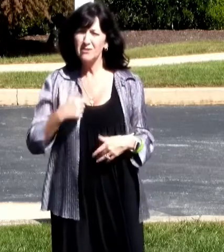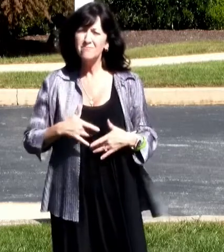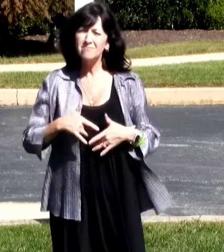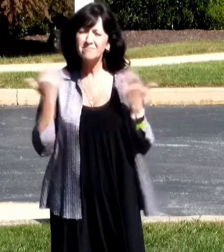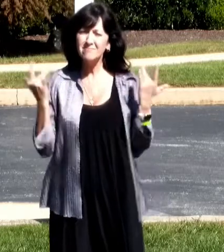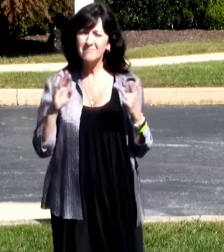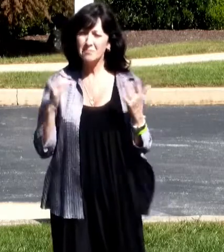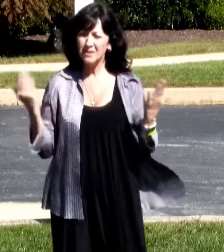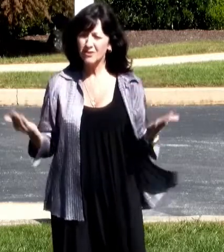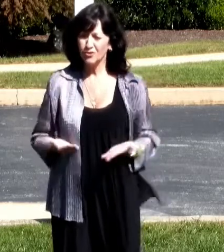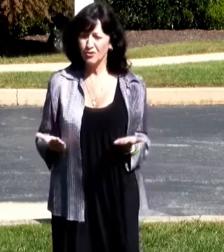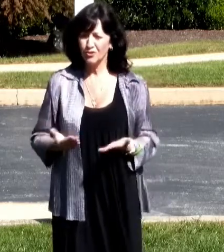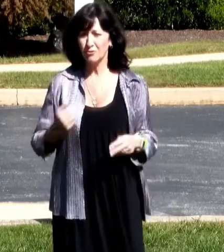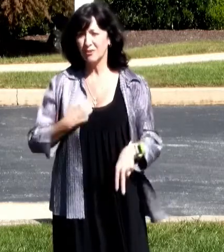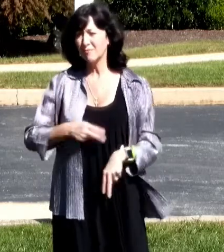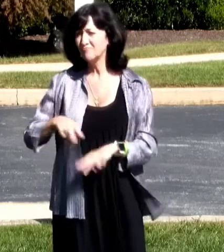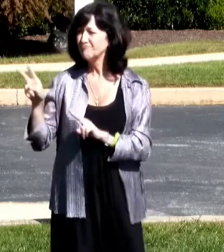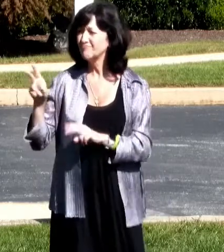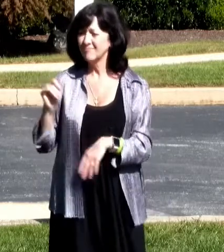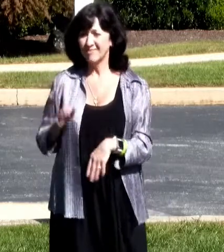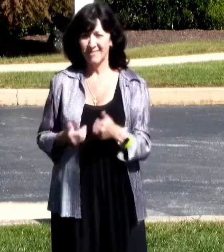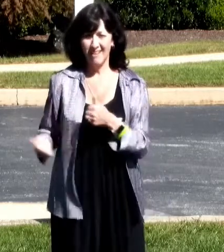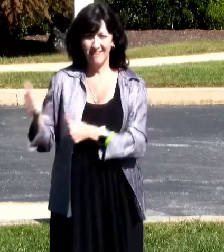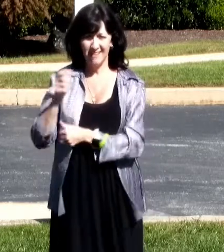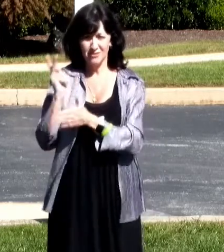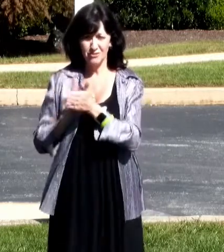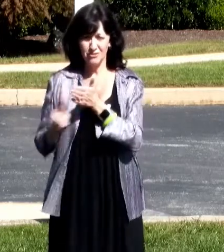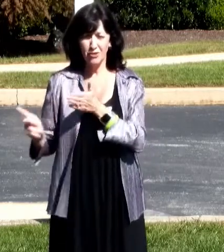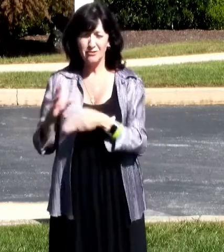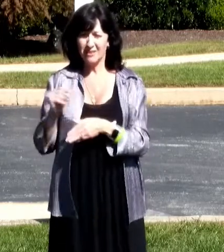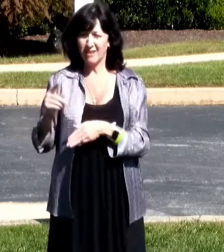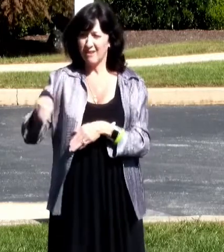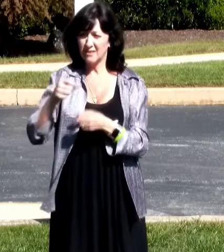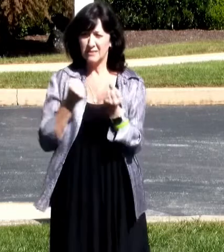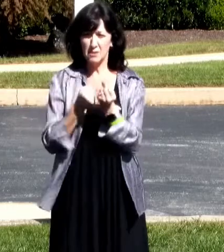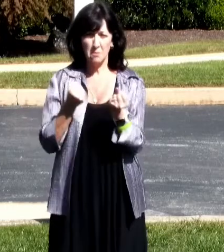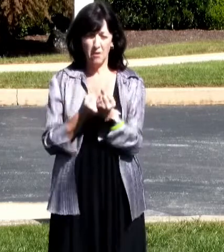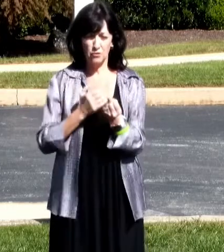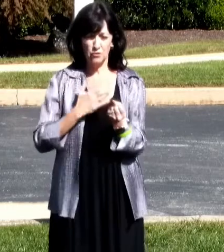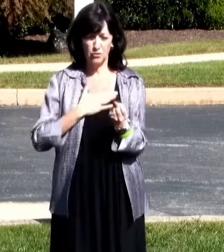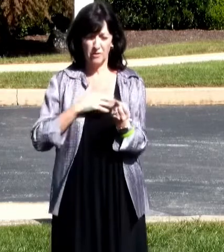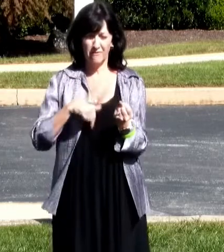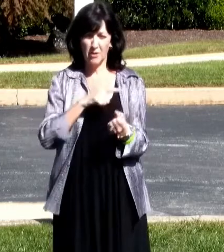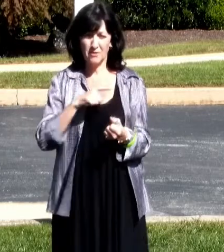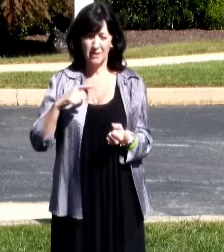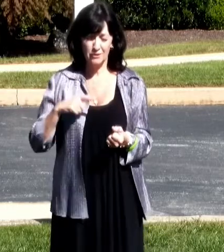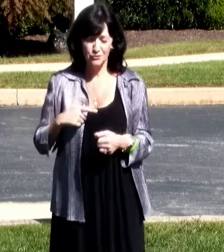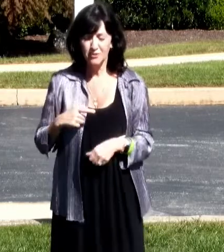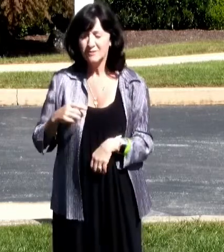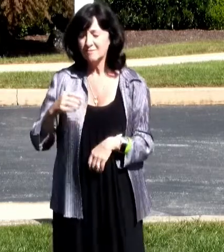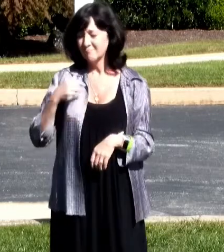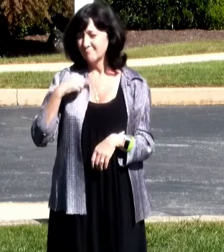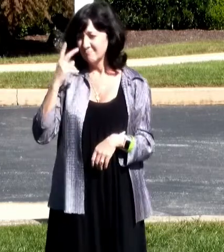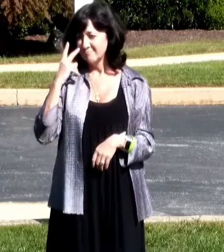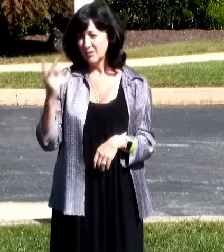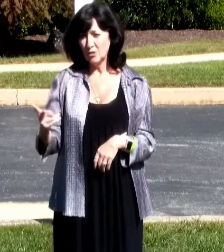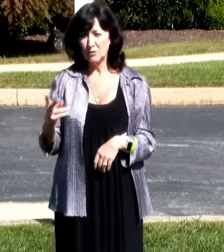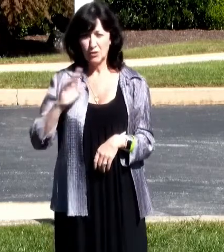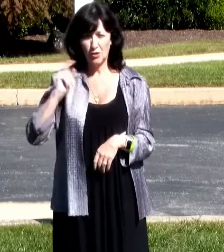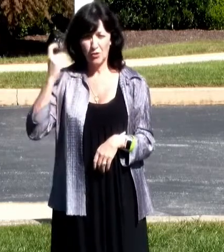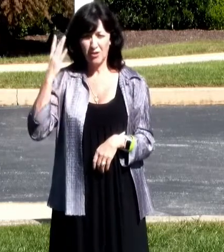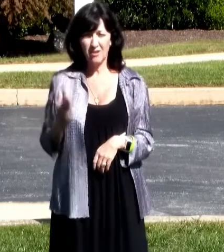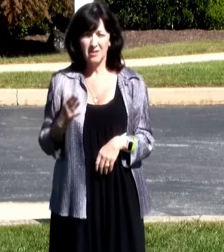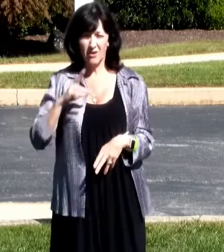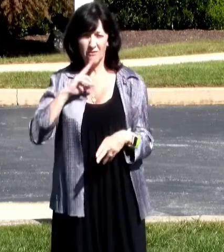and to our incredible sponsors of this legislation, and I know as our Governor's heart mentioned about the Healthcare Commission and our